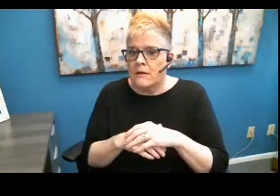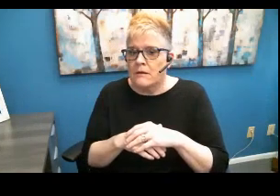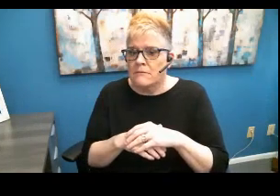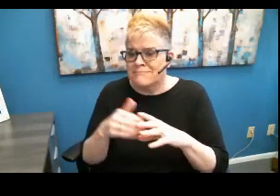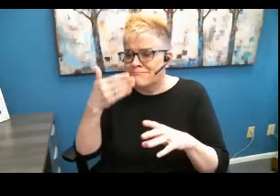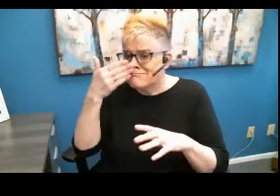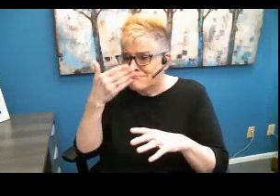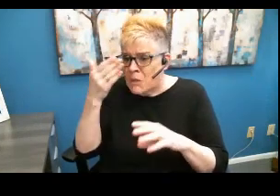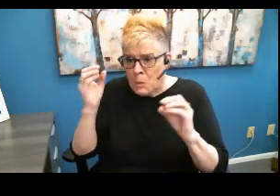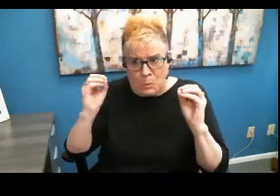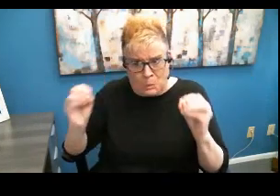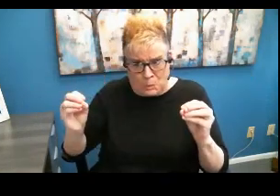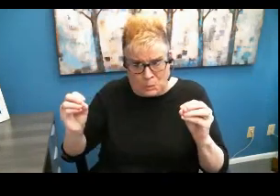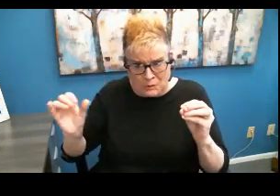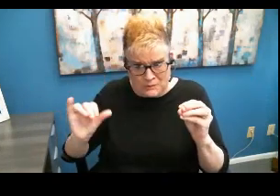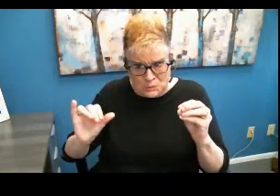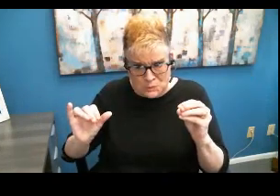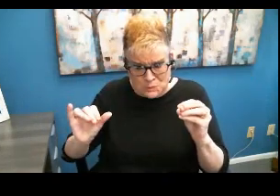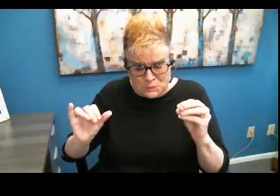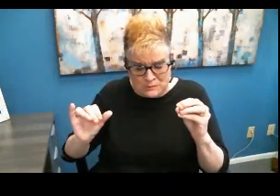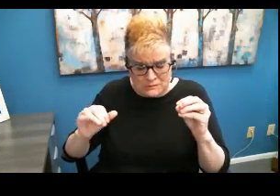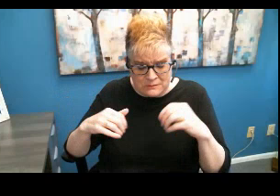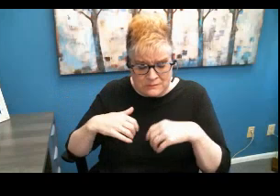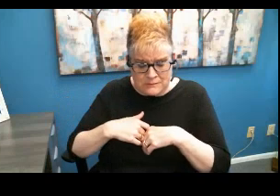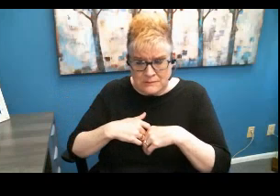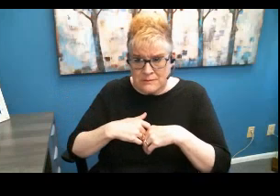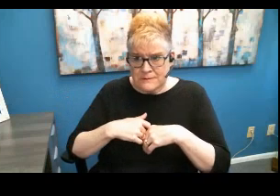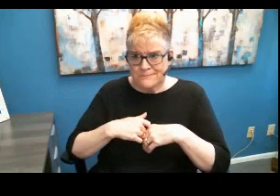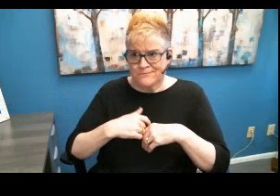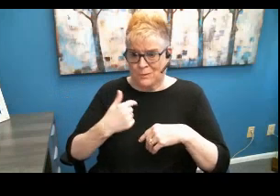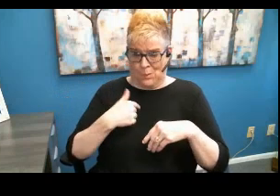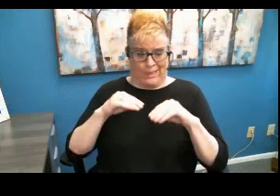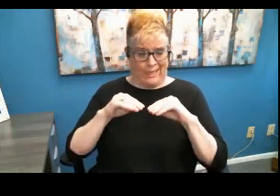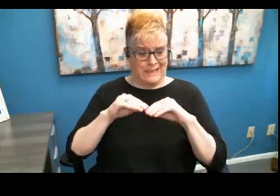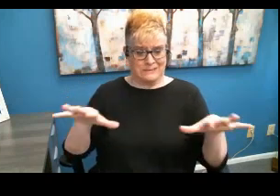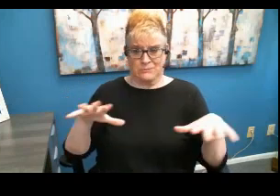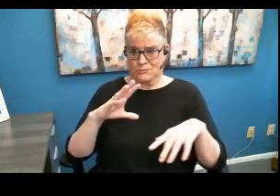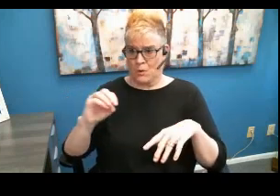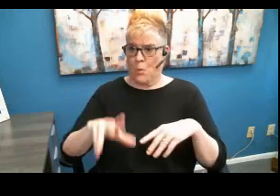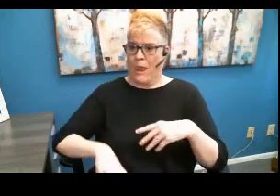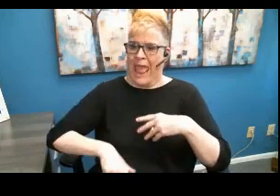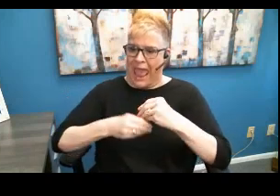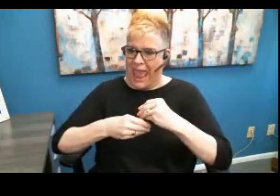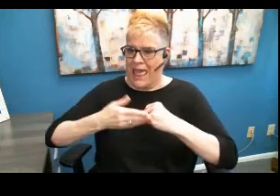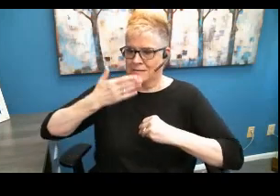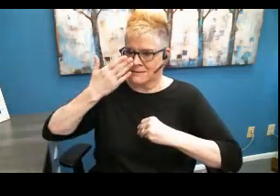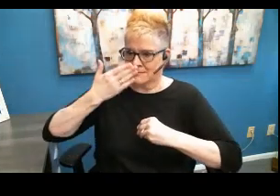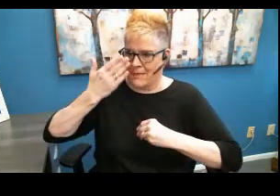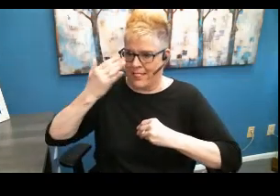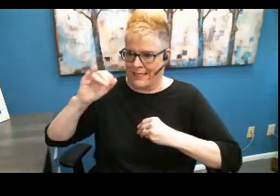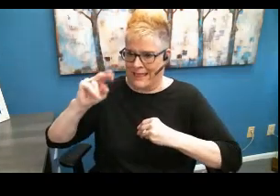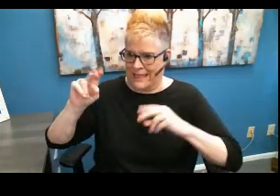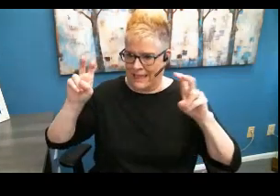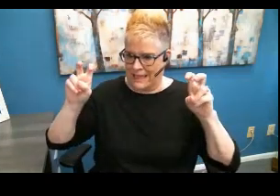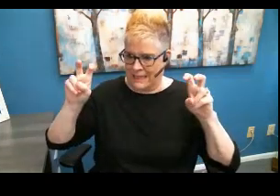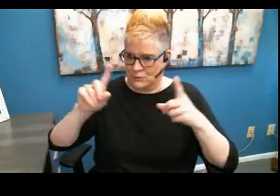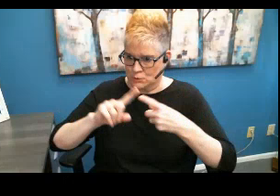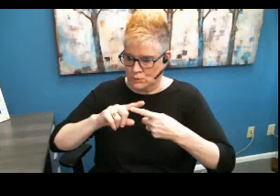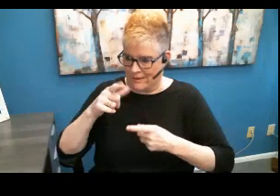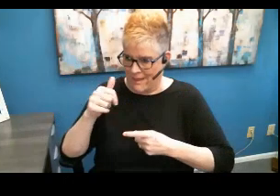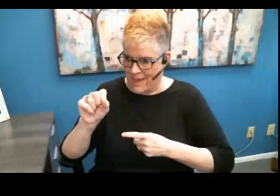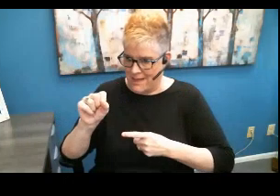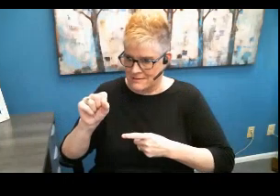odorless too. We add, the distribution companies adds an odorant to the gas. All right,